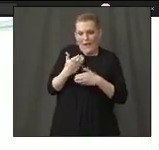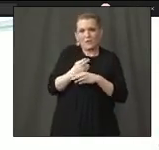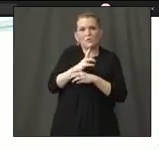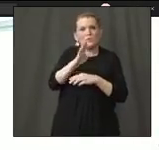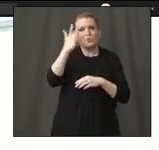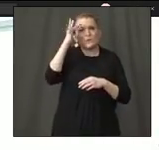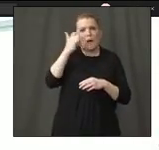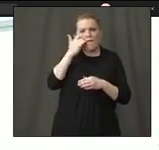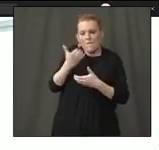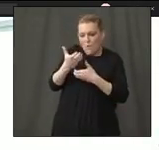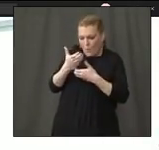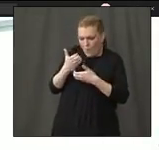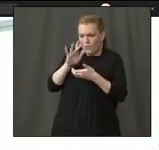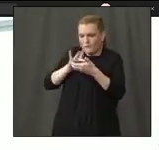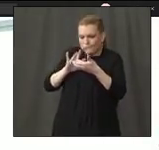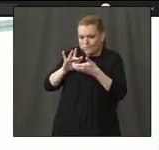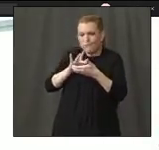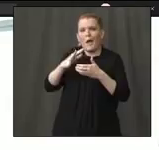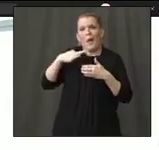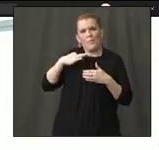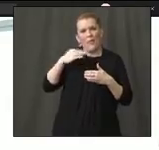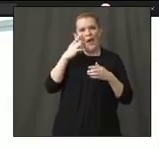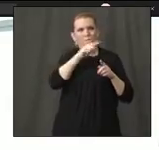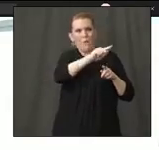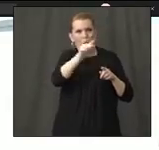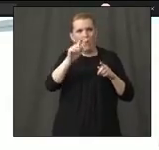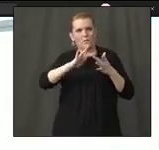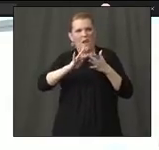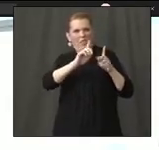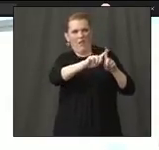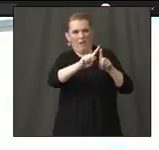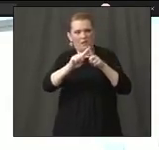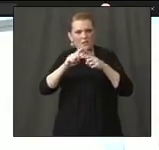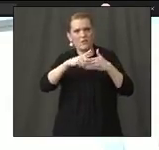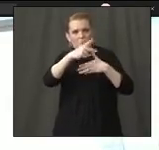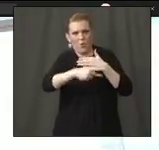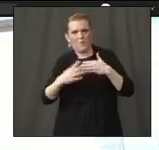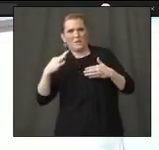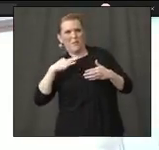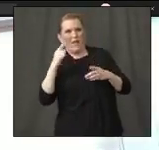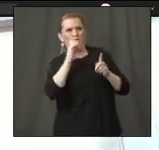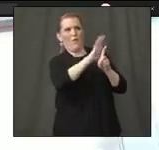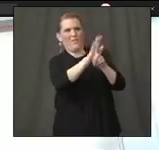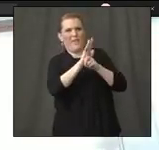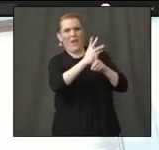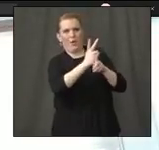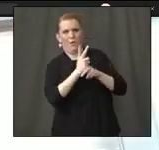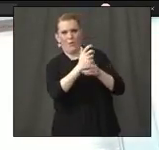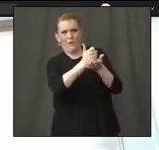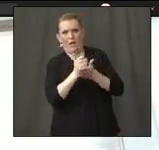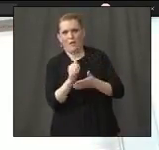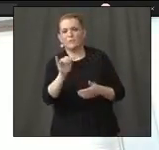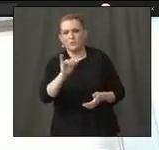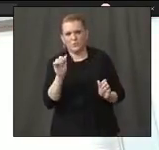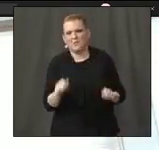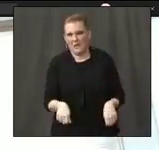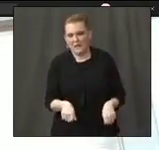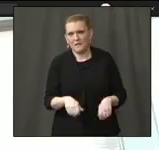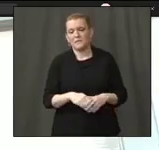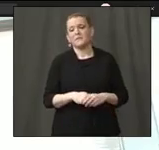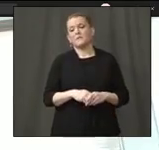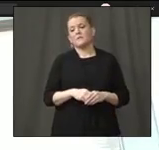mechanisms efficiently and quickly through these programs. So I put that out there as an option to everybody, and this will be on our